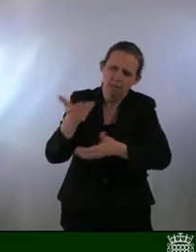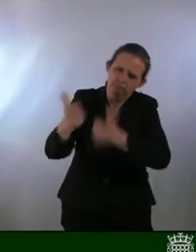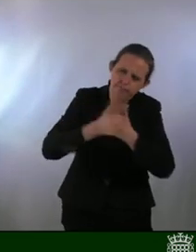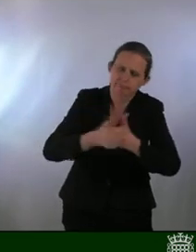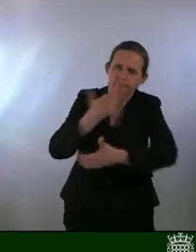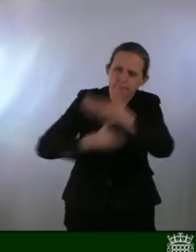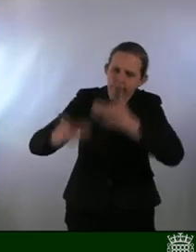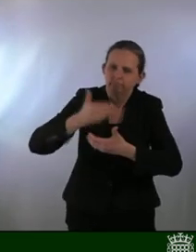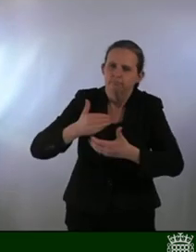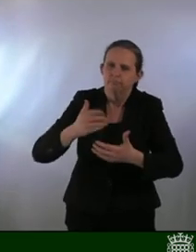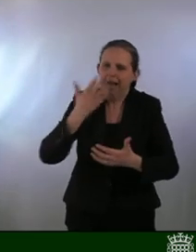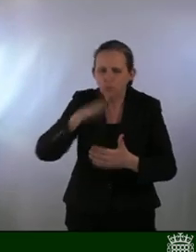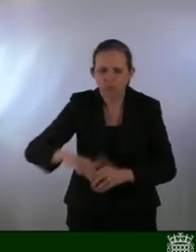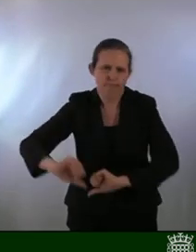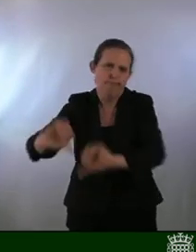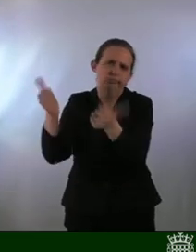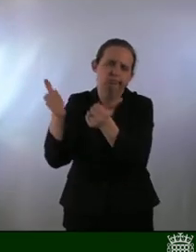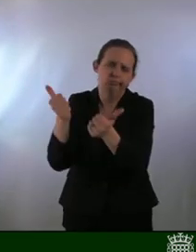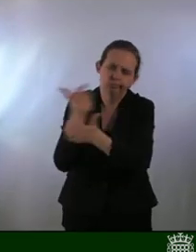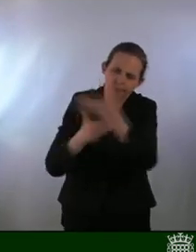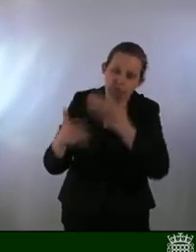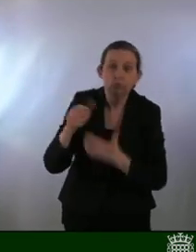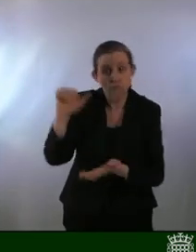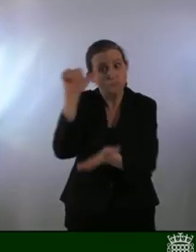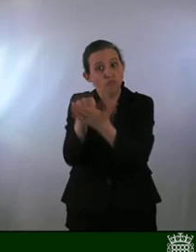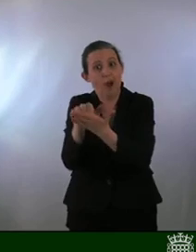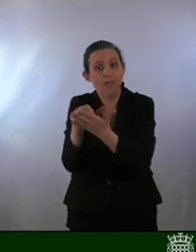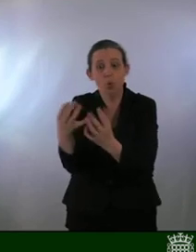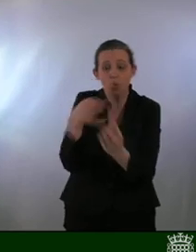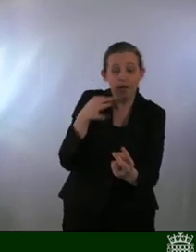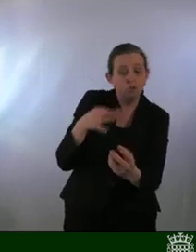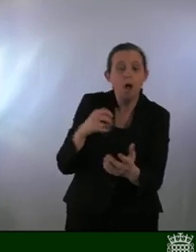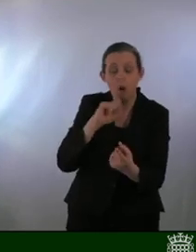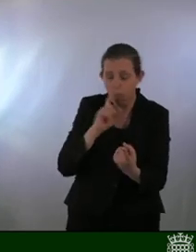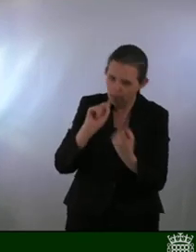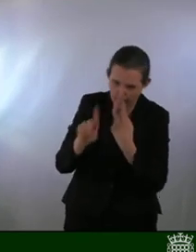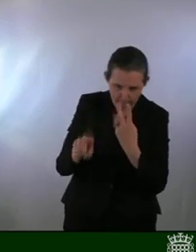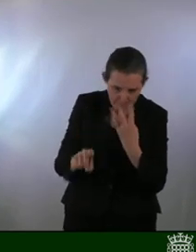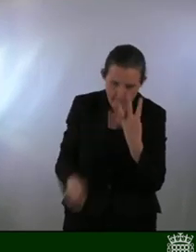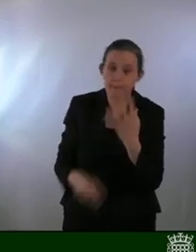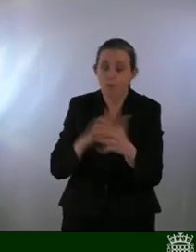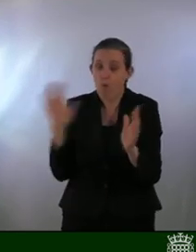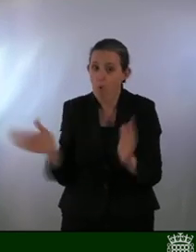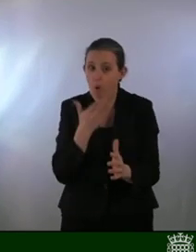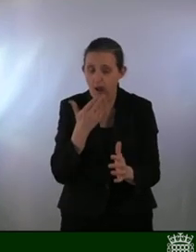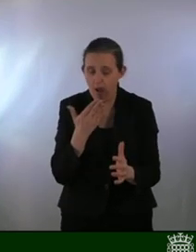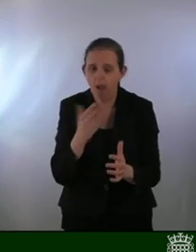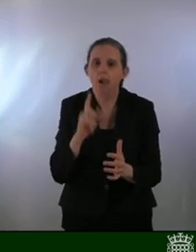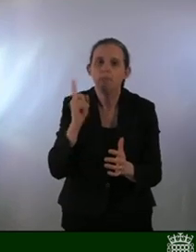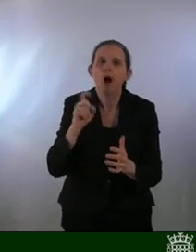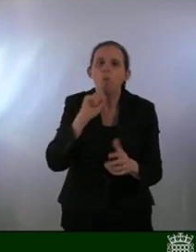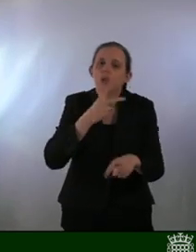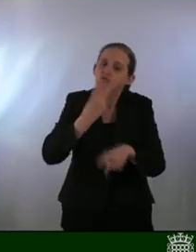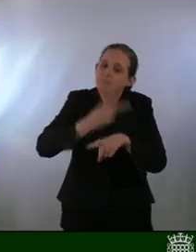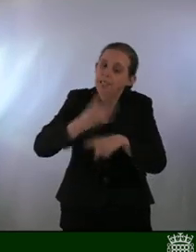crisis. And he rightly asks questions which I'll seek to address each and every one of them. But just before I do, I'll repeat